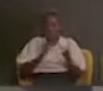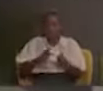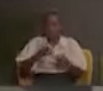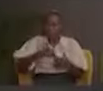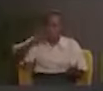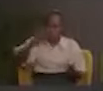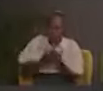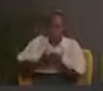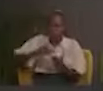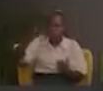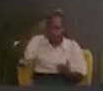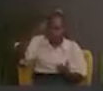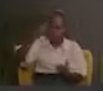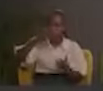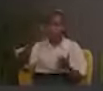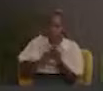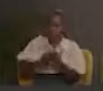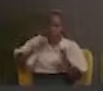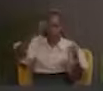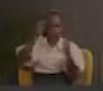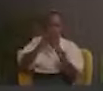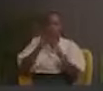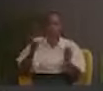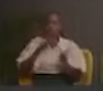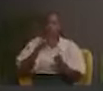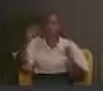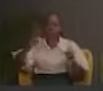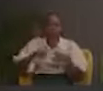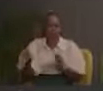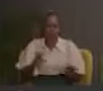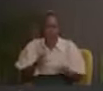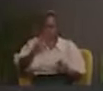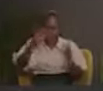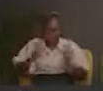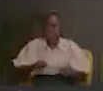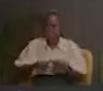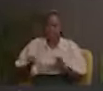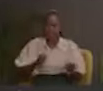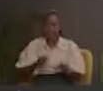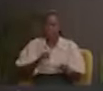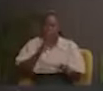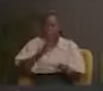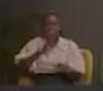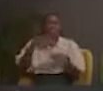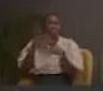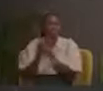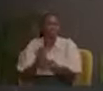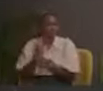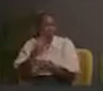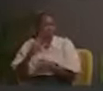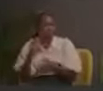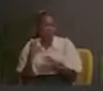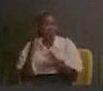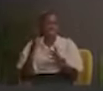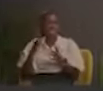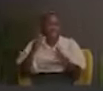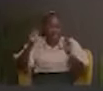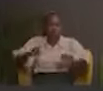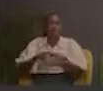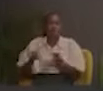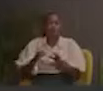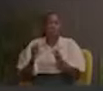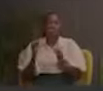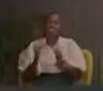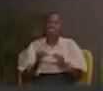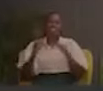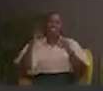able to do. The ability to do is a description of your wherewithal. Able to do, exceeding, abundant,